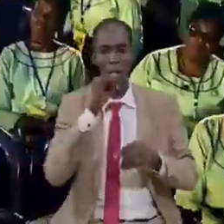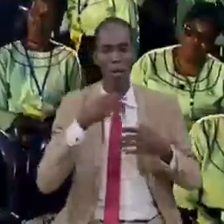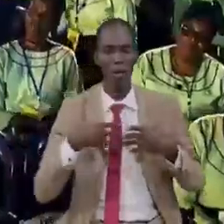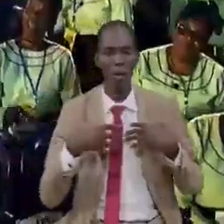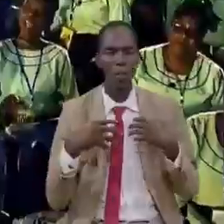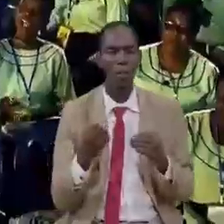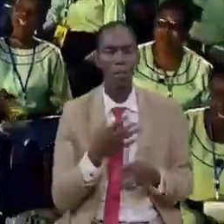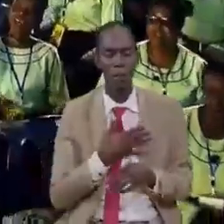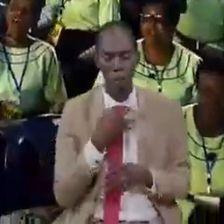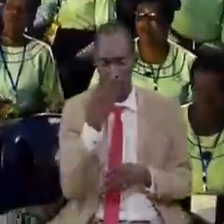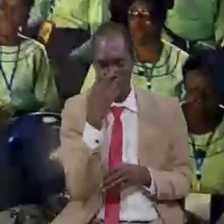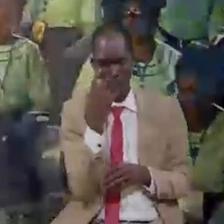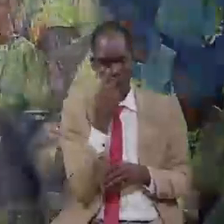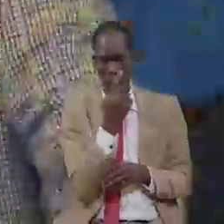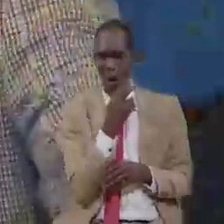open.